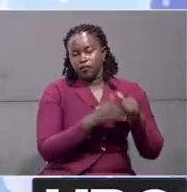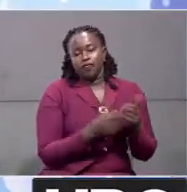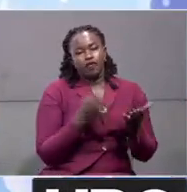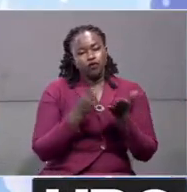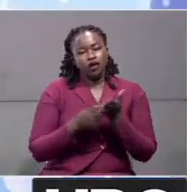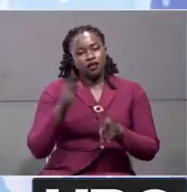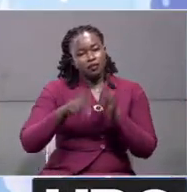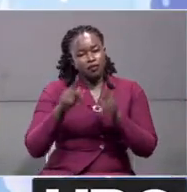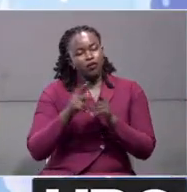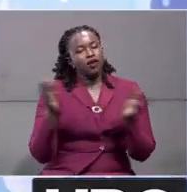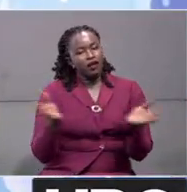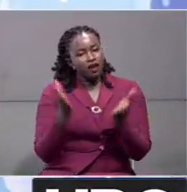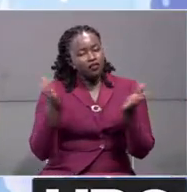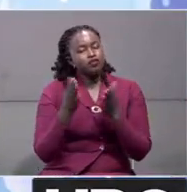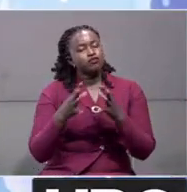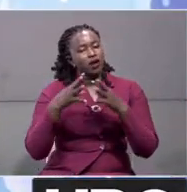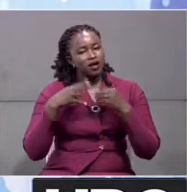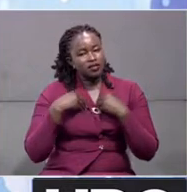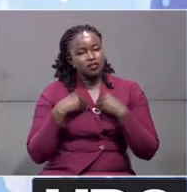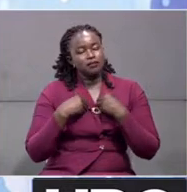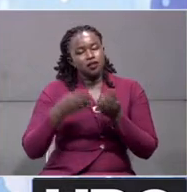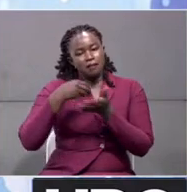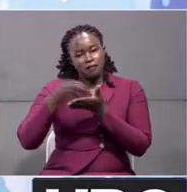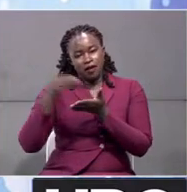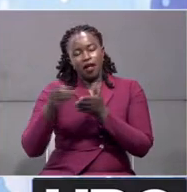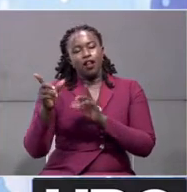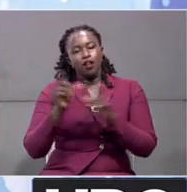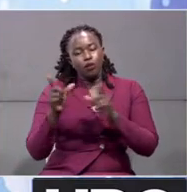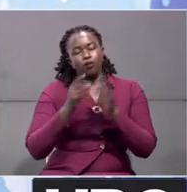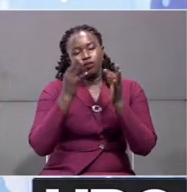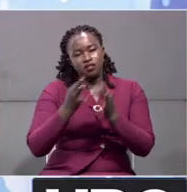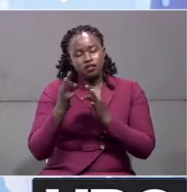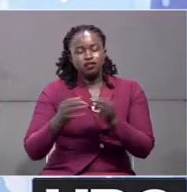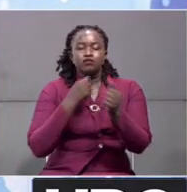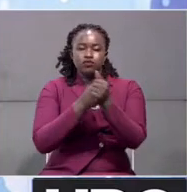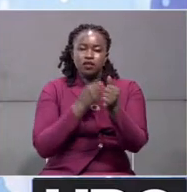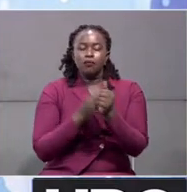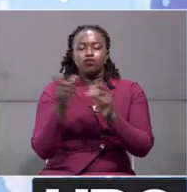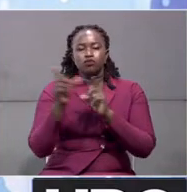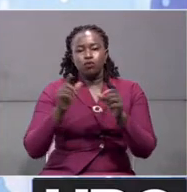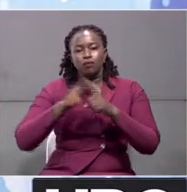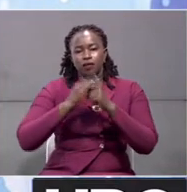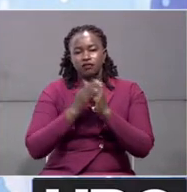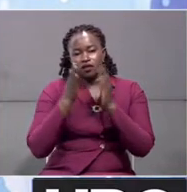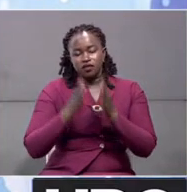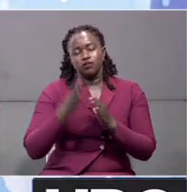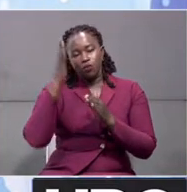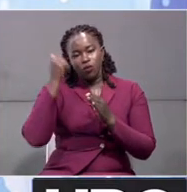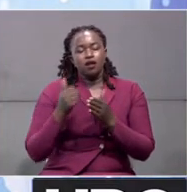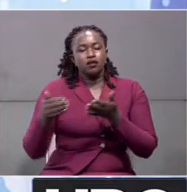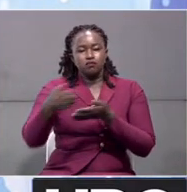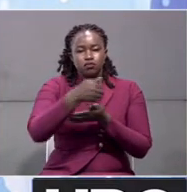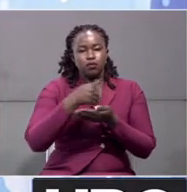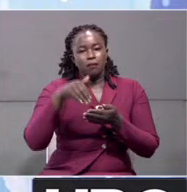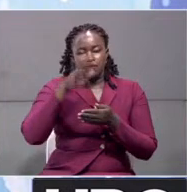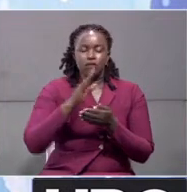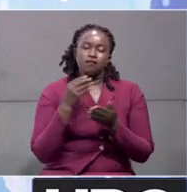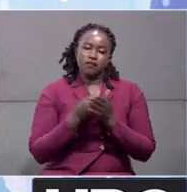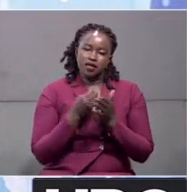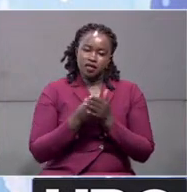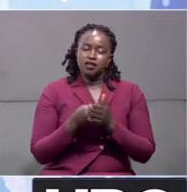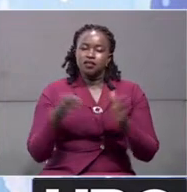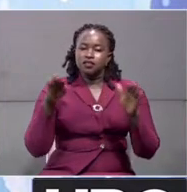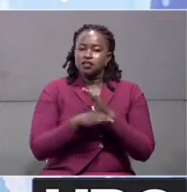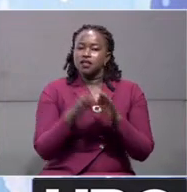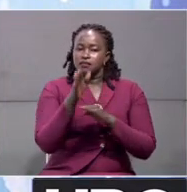Ugandans have been encouraged to embrace the purchase of local products to support local manufacturers in order to generate more revenue.